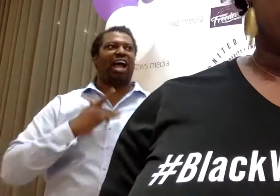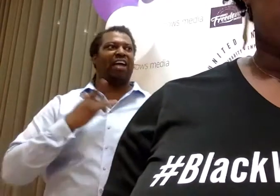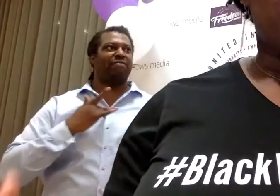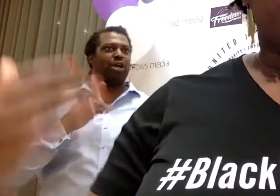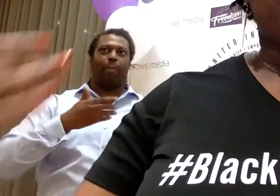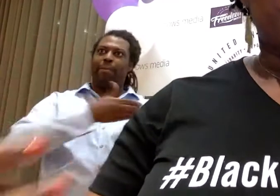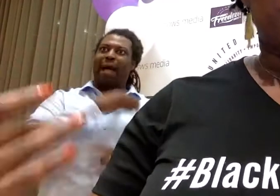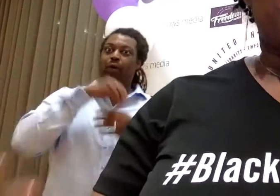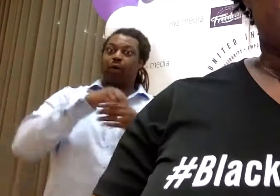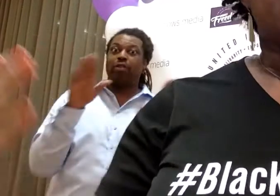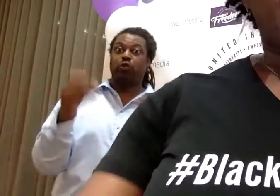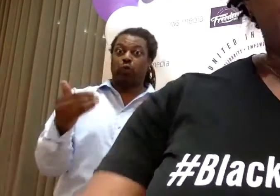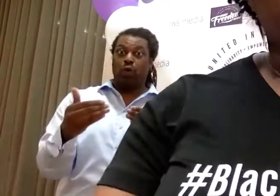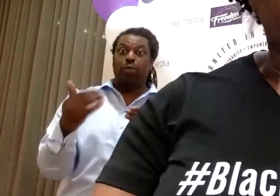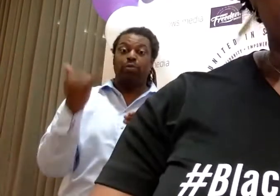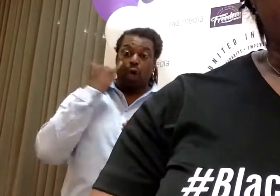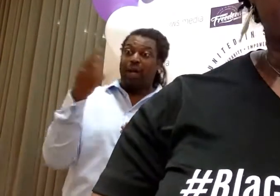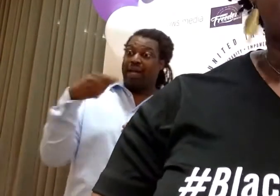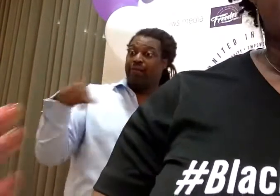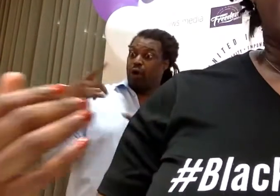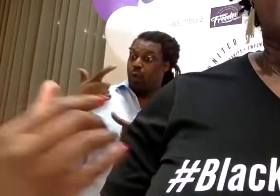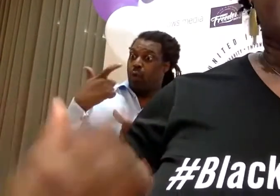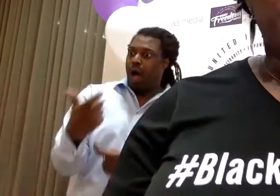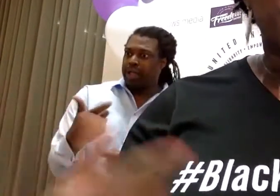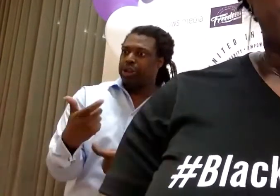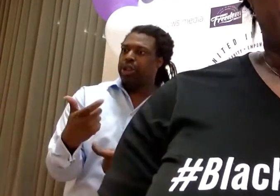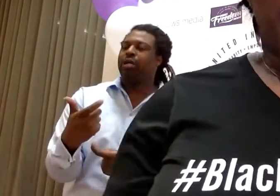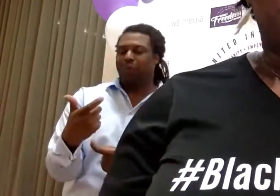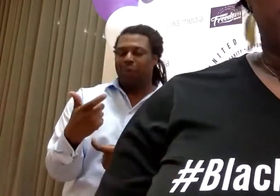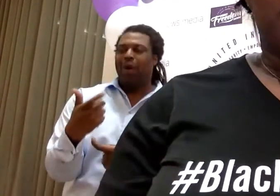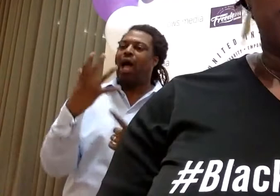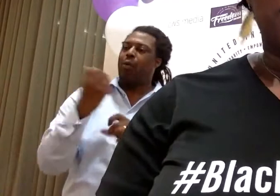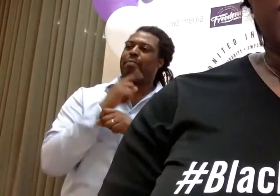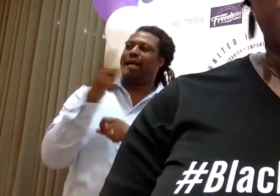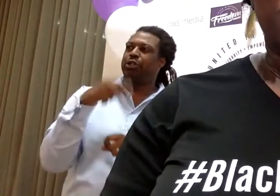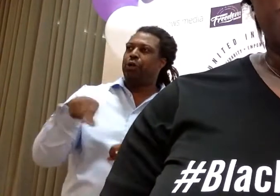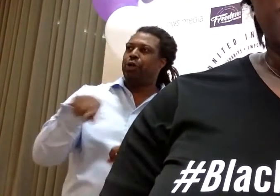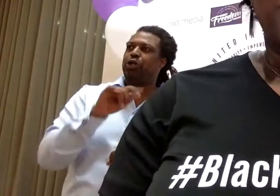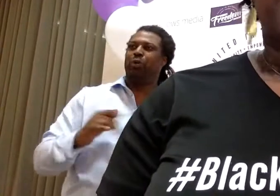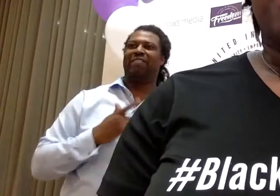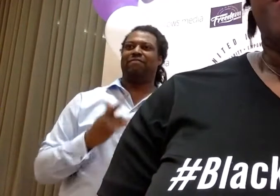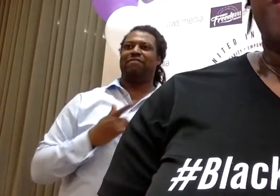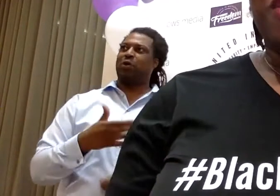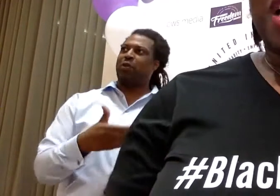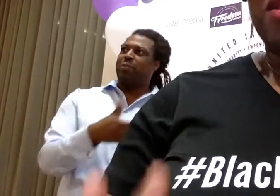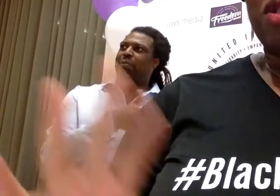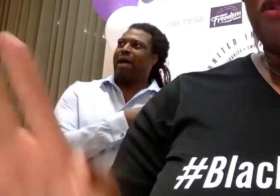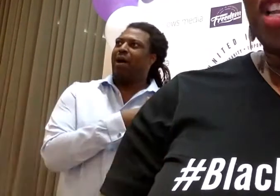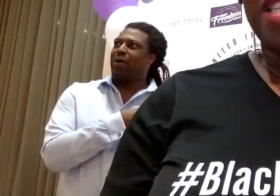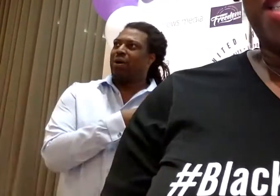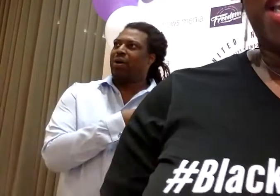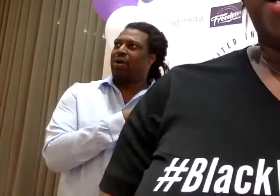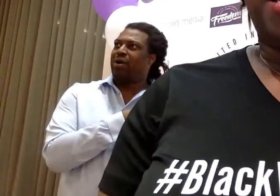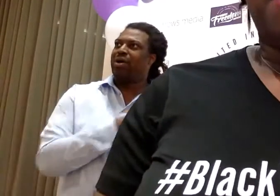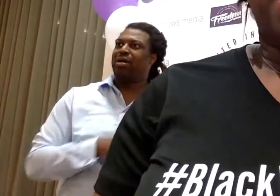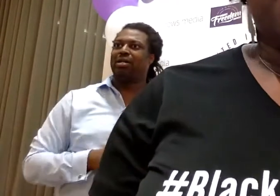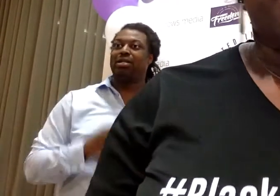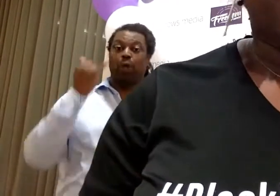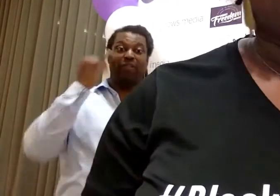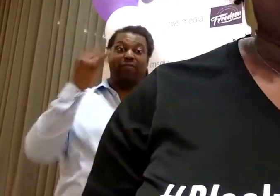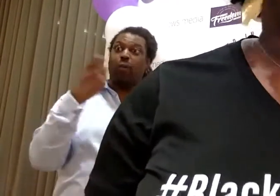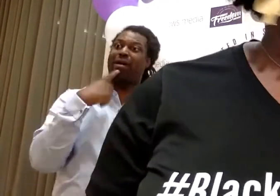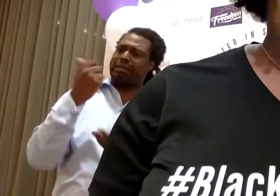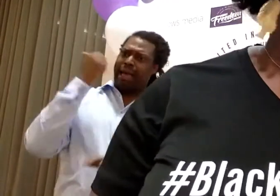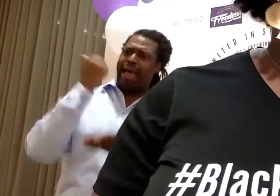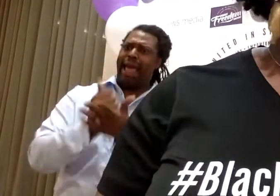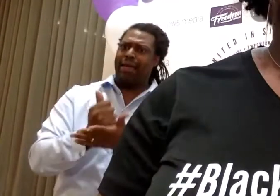in this room so those of you who are watching can feel the power that's in this room. So if you feel like saying amen, you